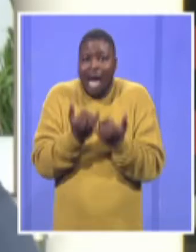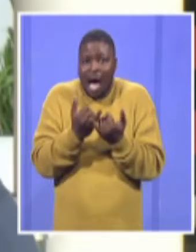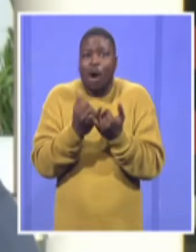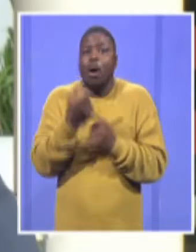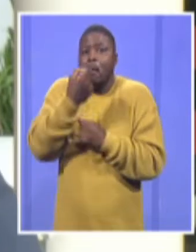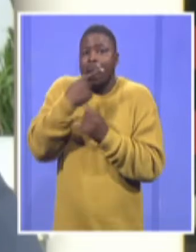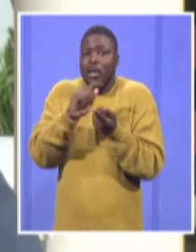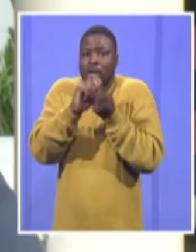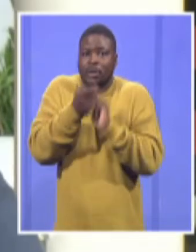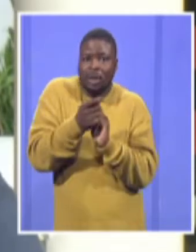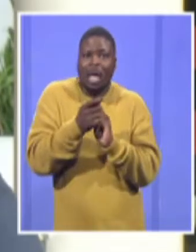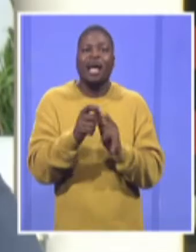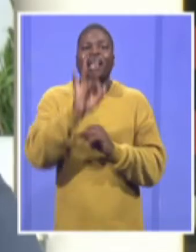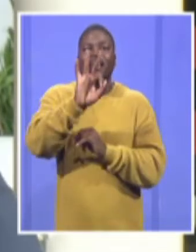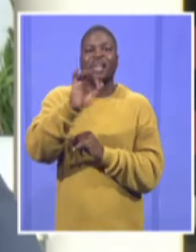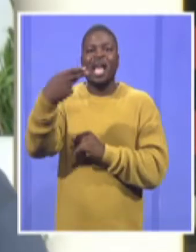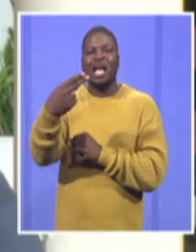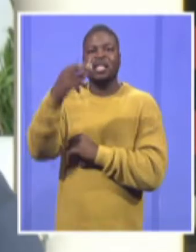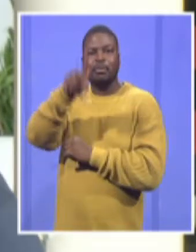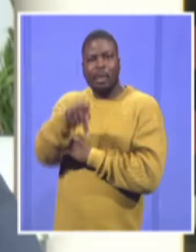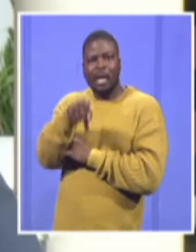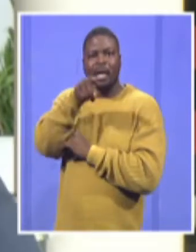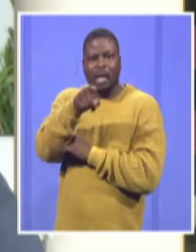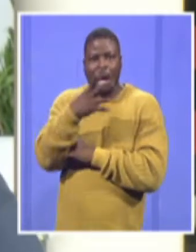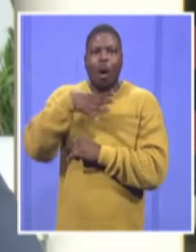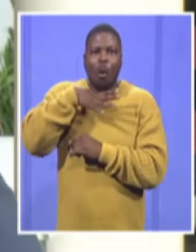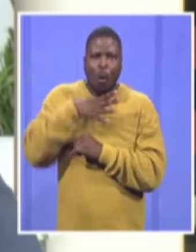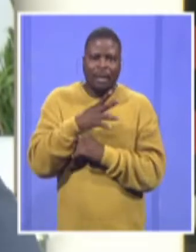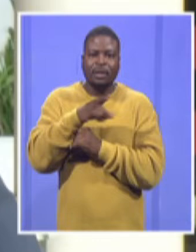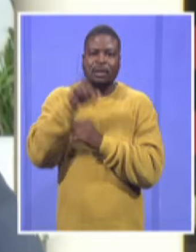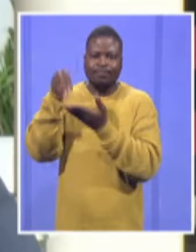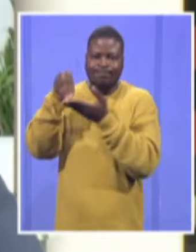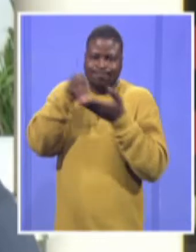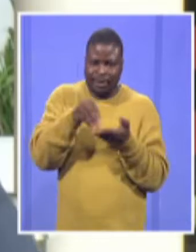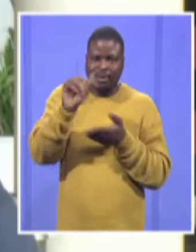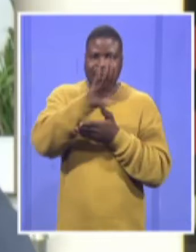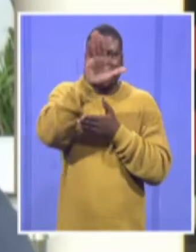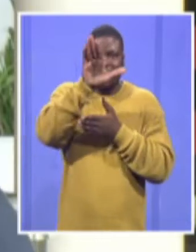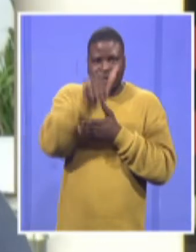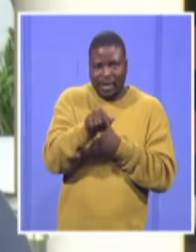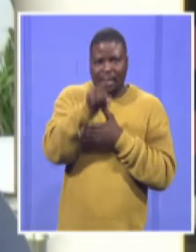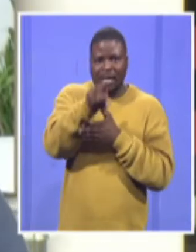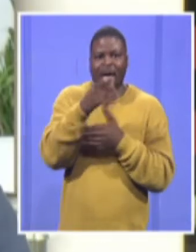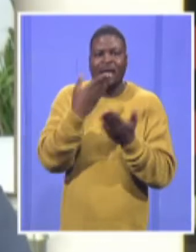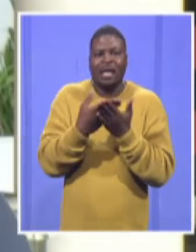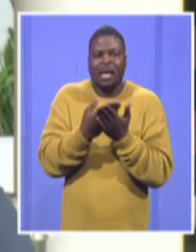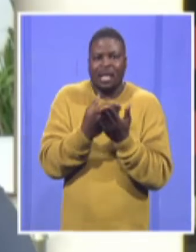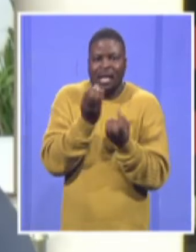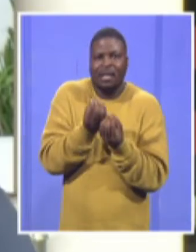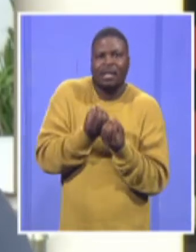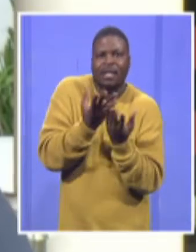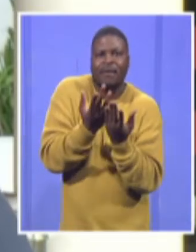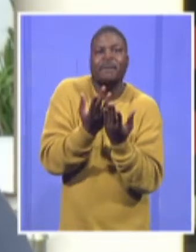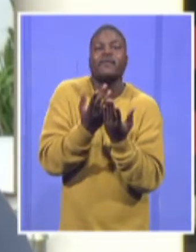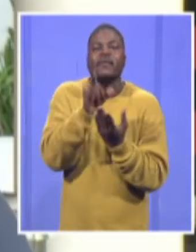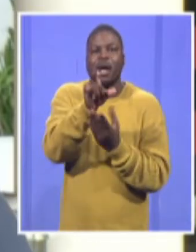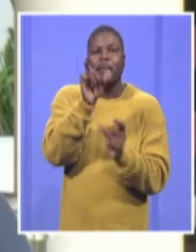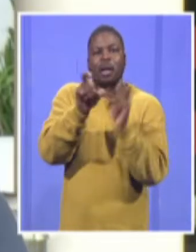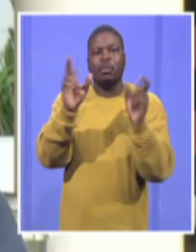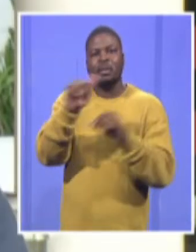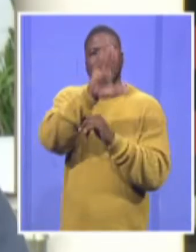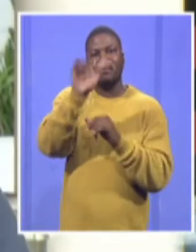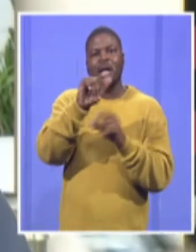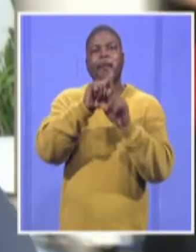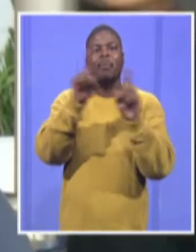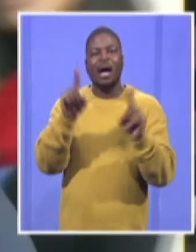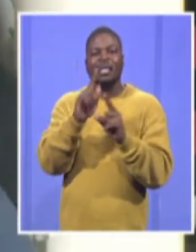for 3 HP to be available, and in South Africa that drug, because we are a lower middle income country, it costs about